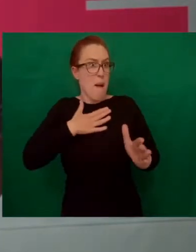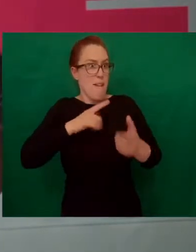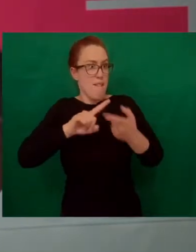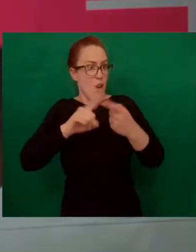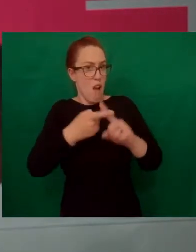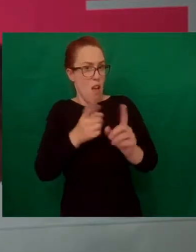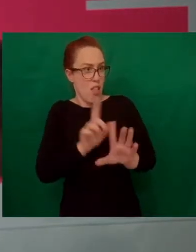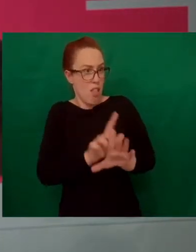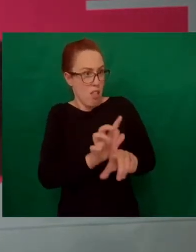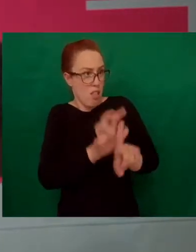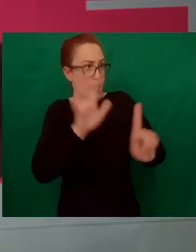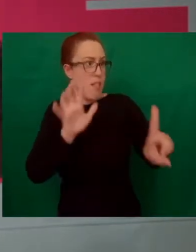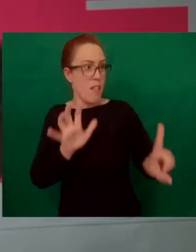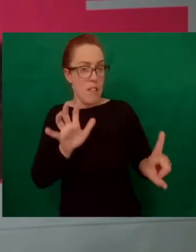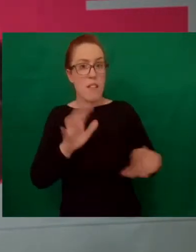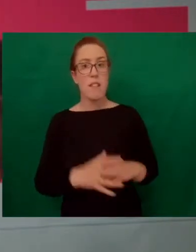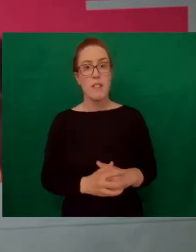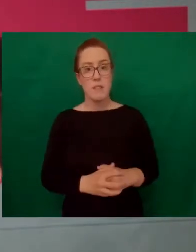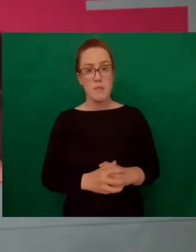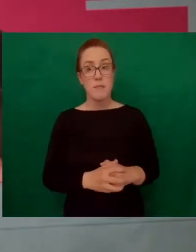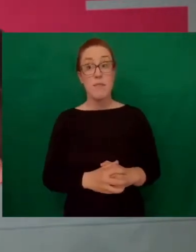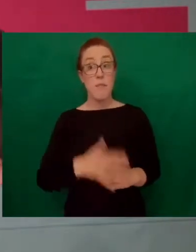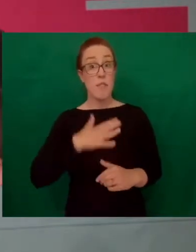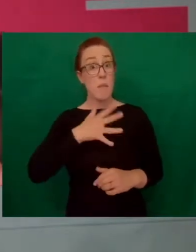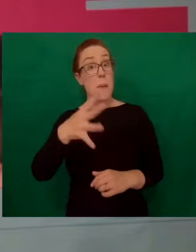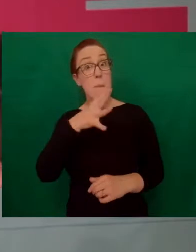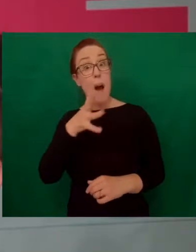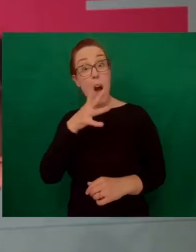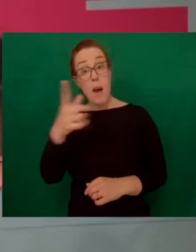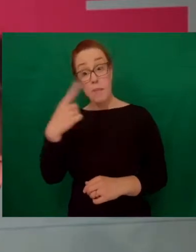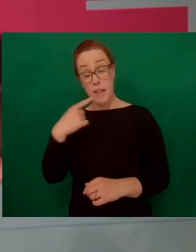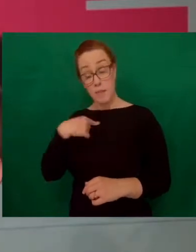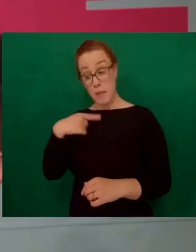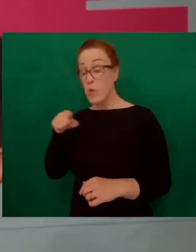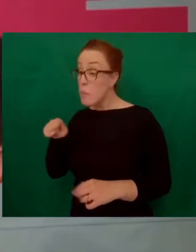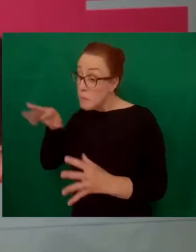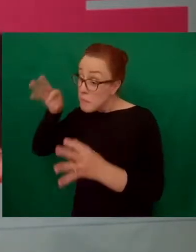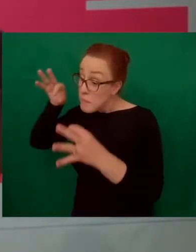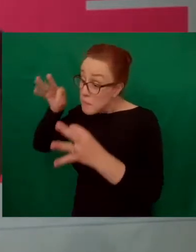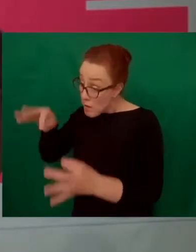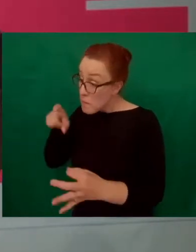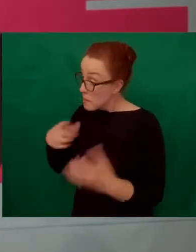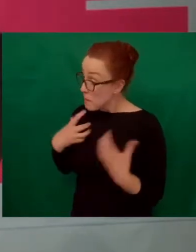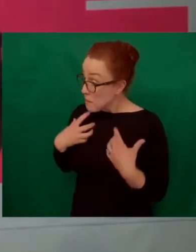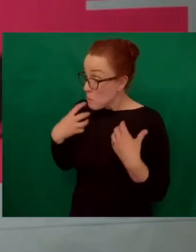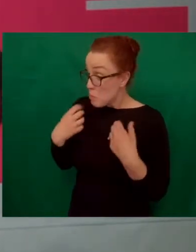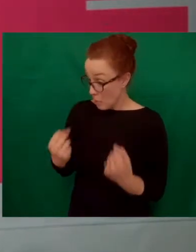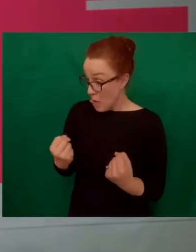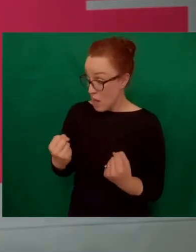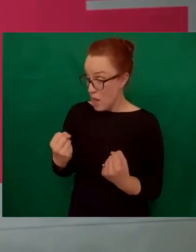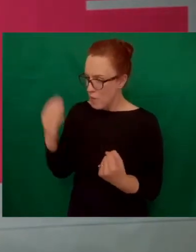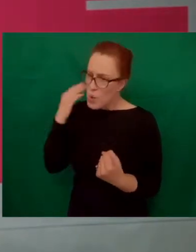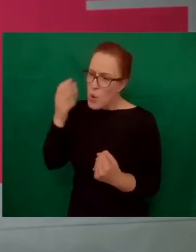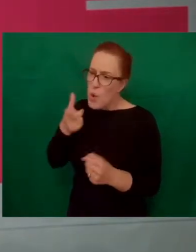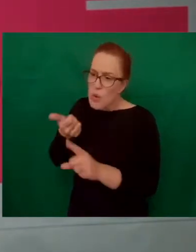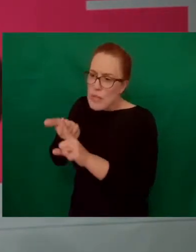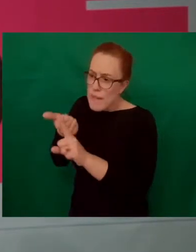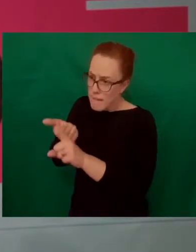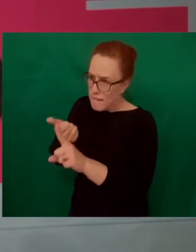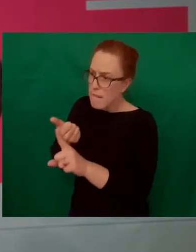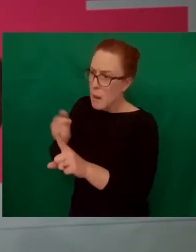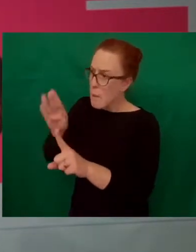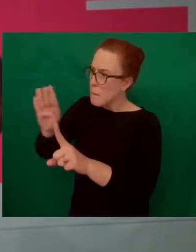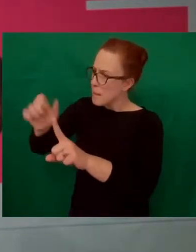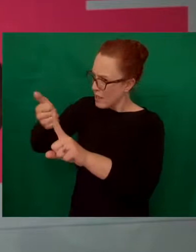These are all very valid. My mommy tells me I'm perfect and to be brave. You know who you are, she